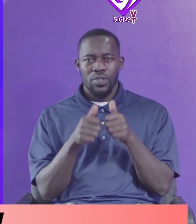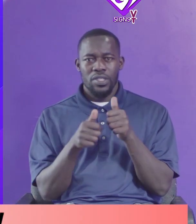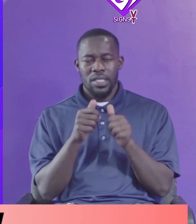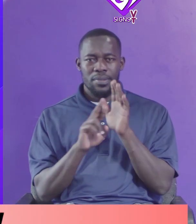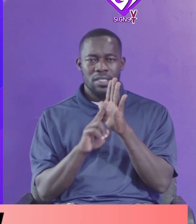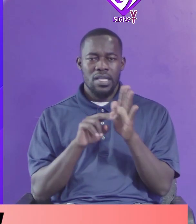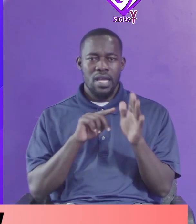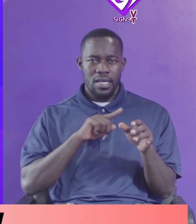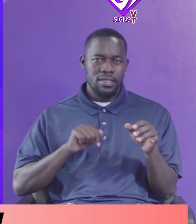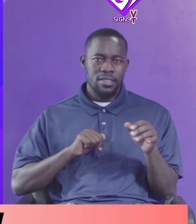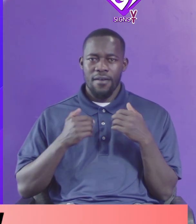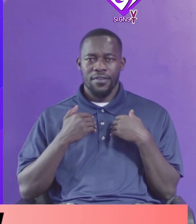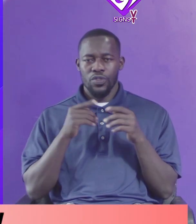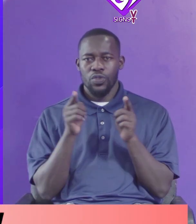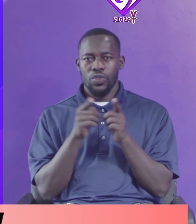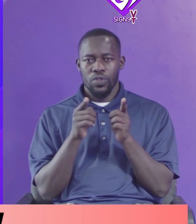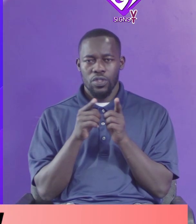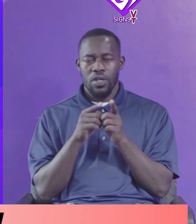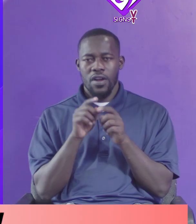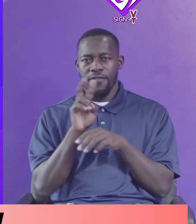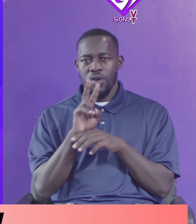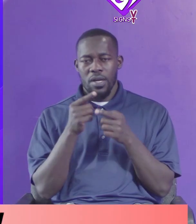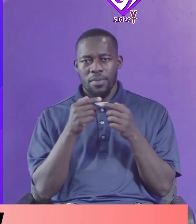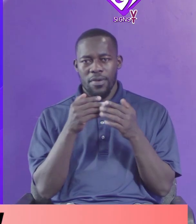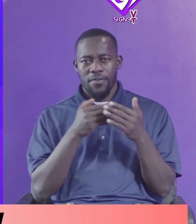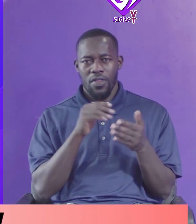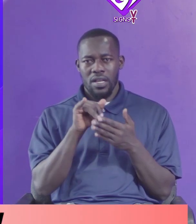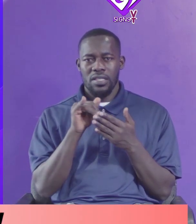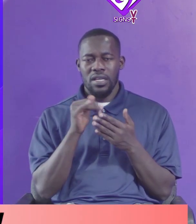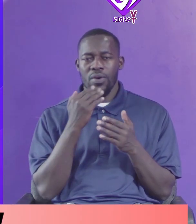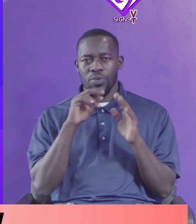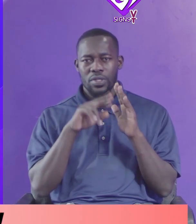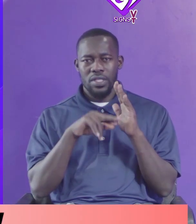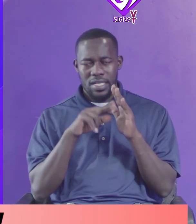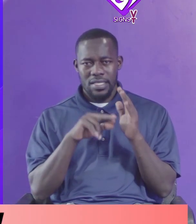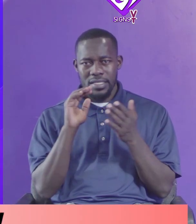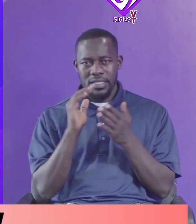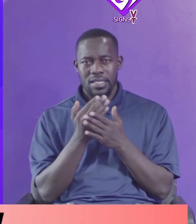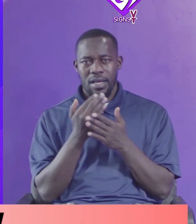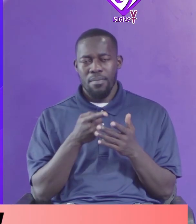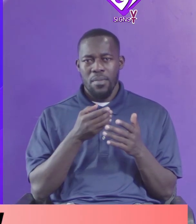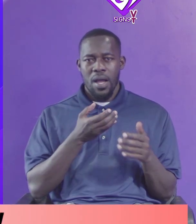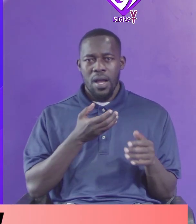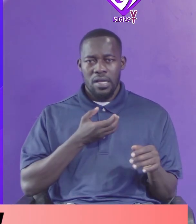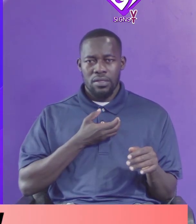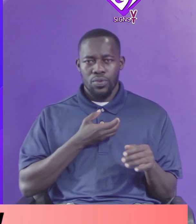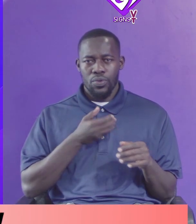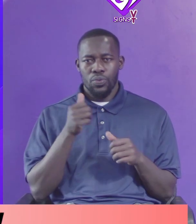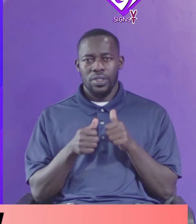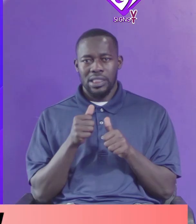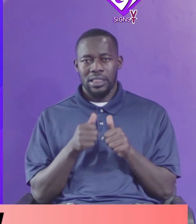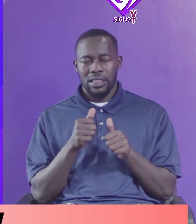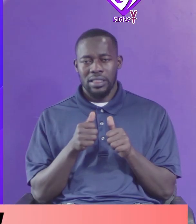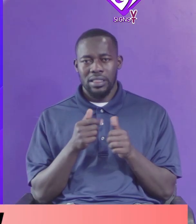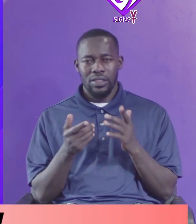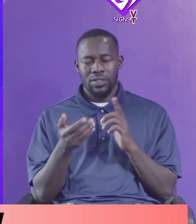you. But then again, let me just, before we take a look at that, let me just read out some of the medals that did as it happened. We